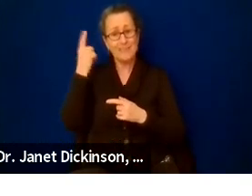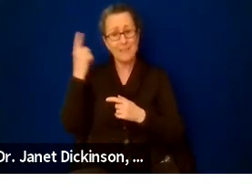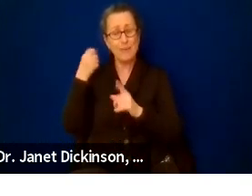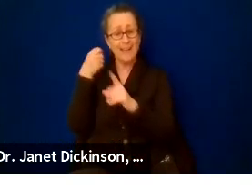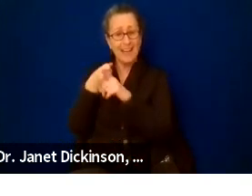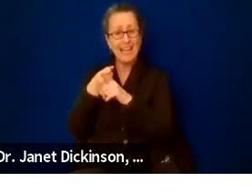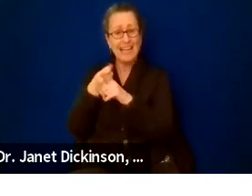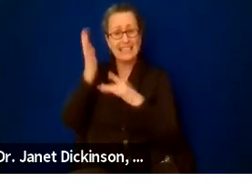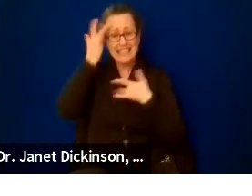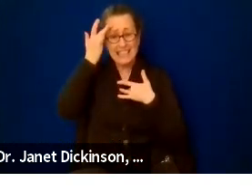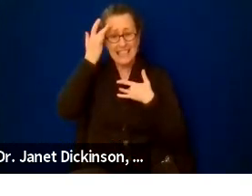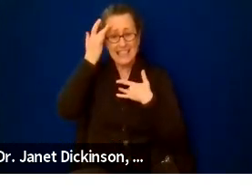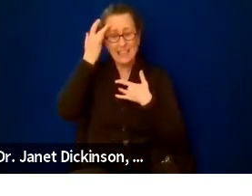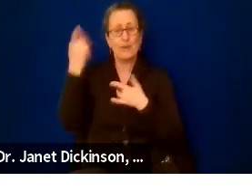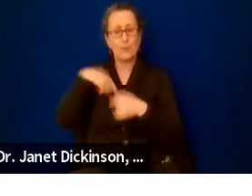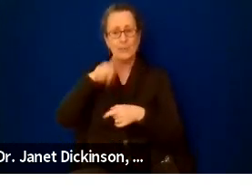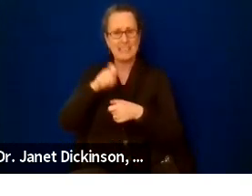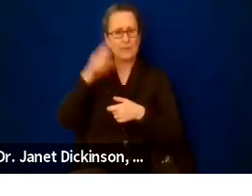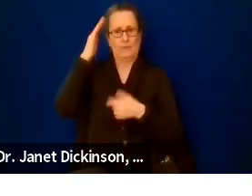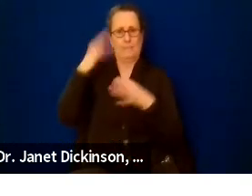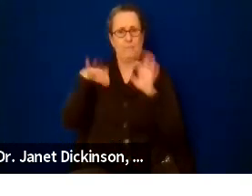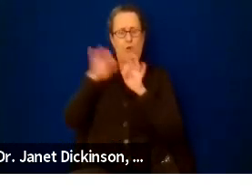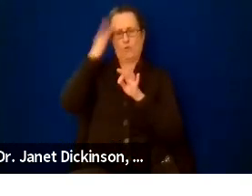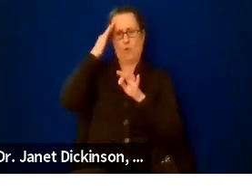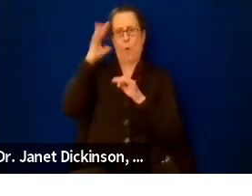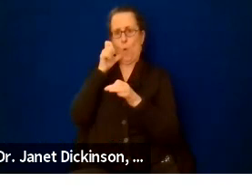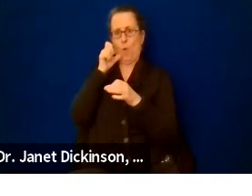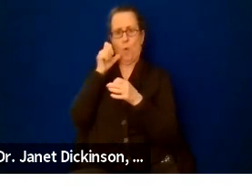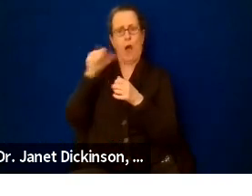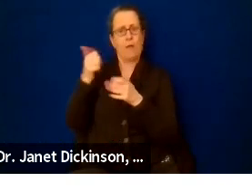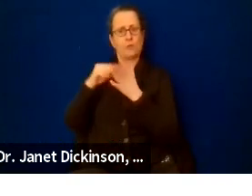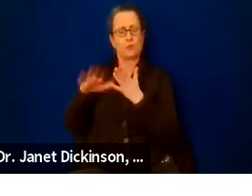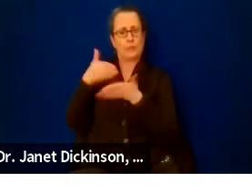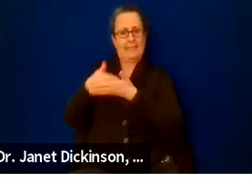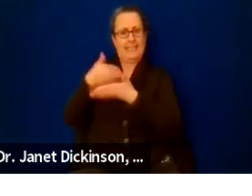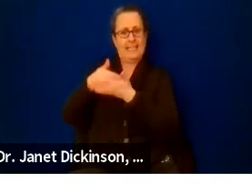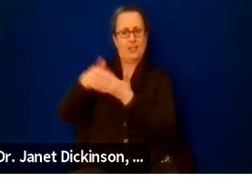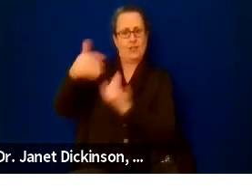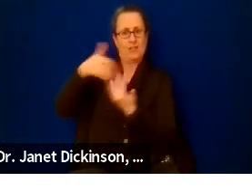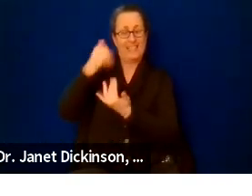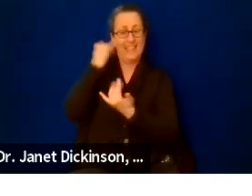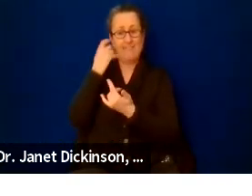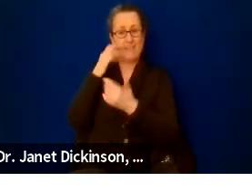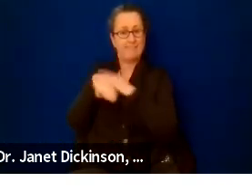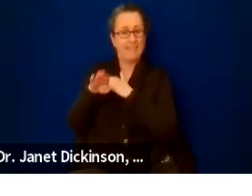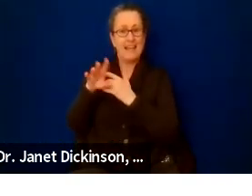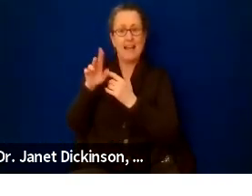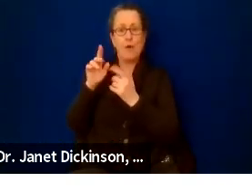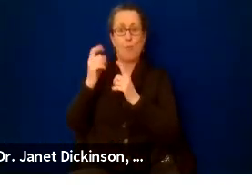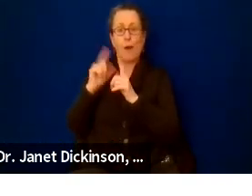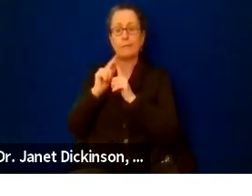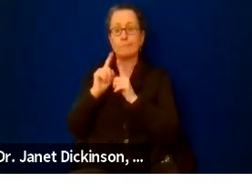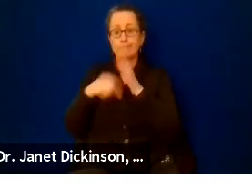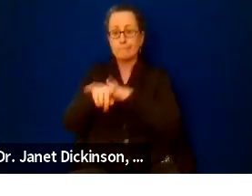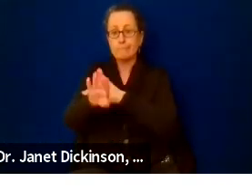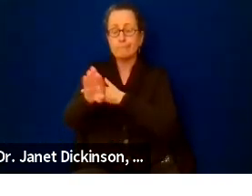with administration continually walking through the hallways throughout the day and just reminding students of the